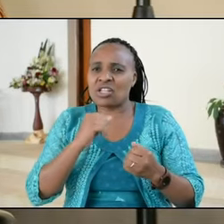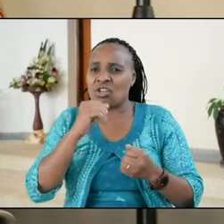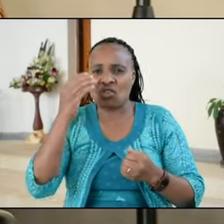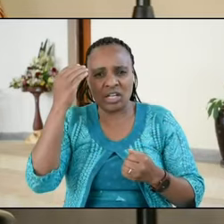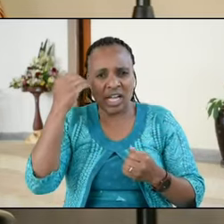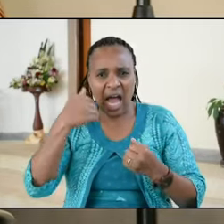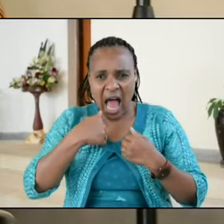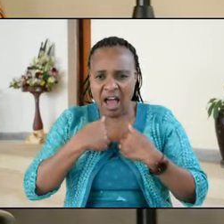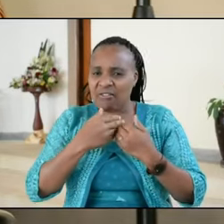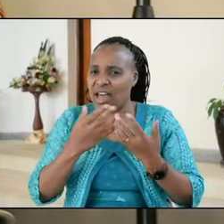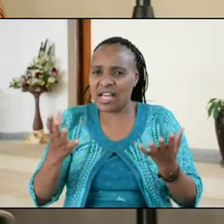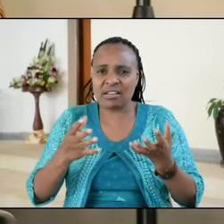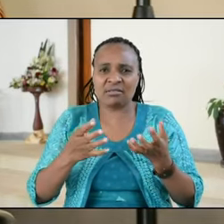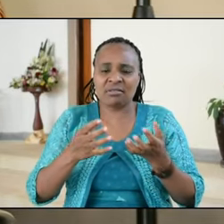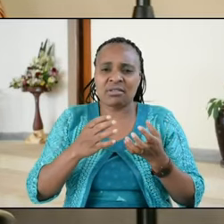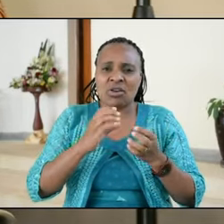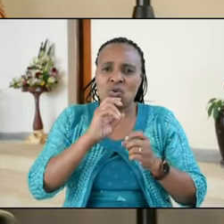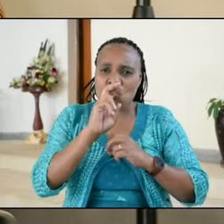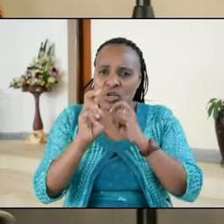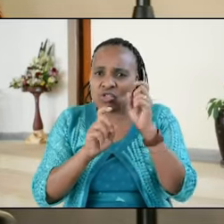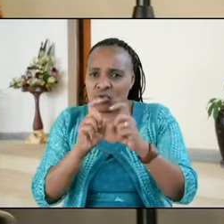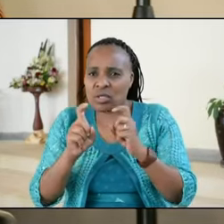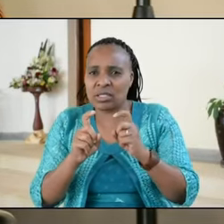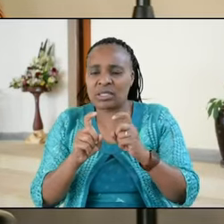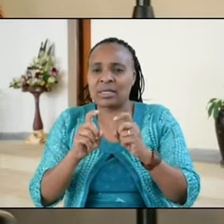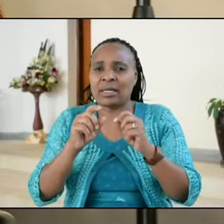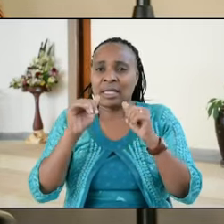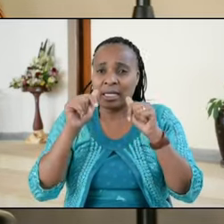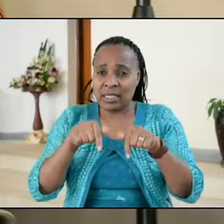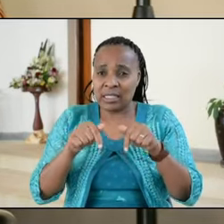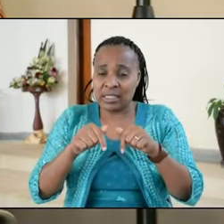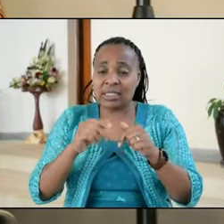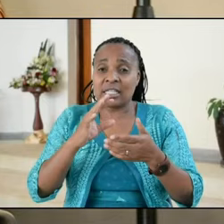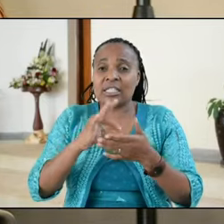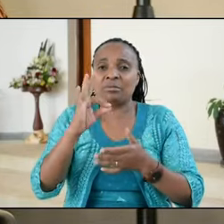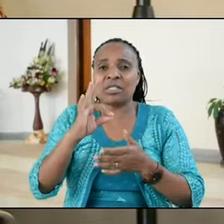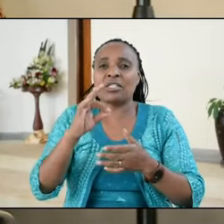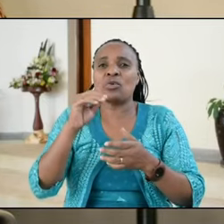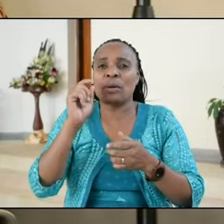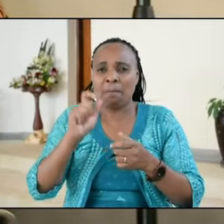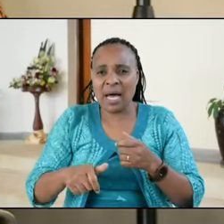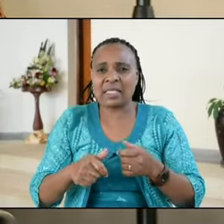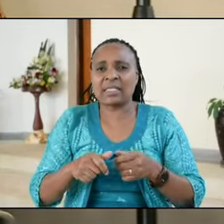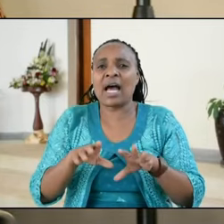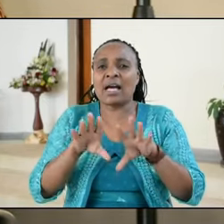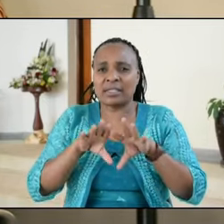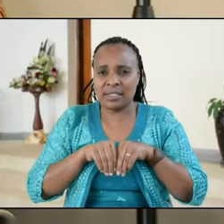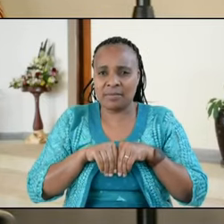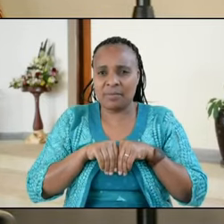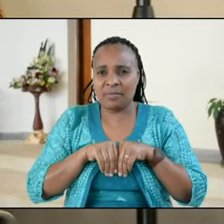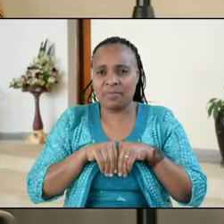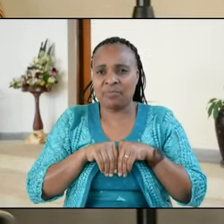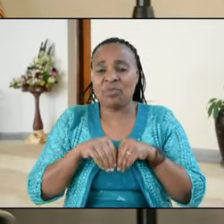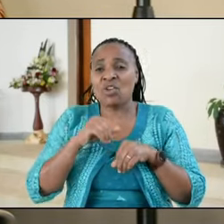tension or complication. And that is the spirit with which we should accept the Bible. Not that we are learned, not that we